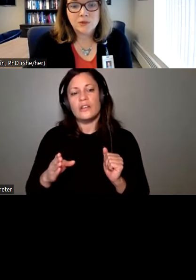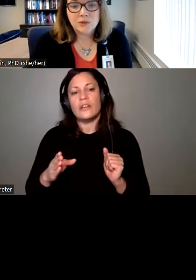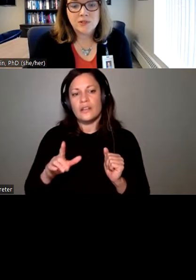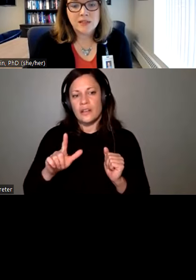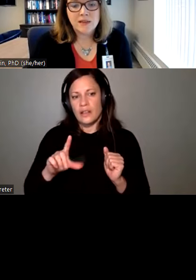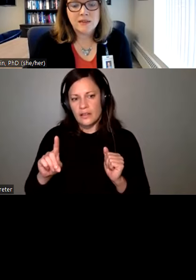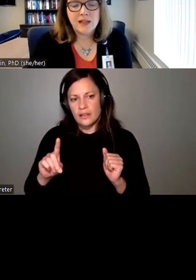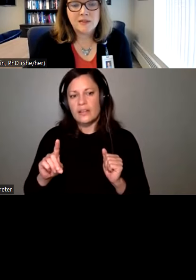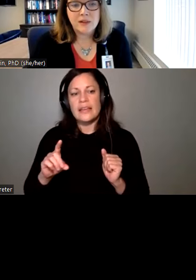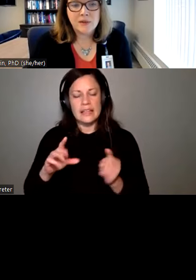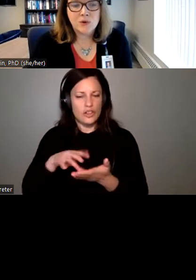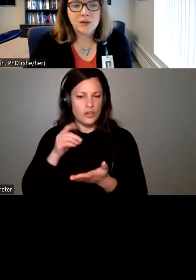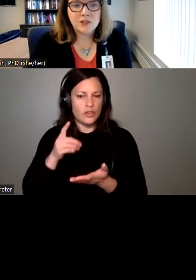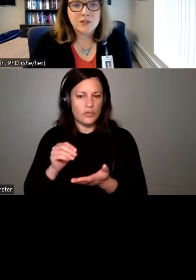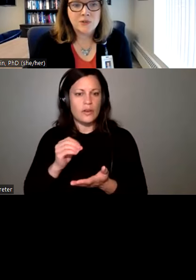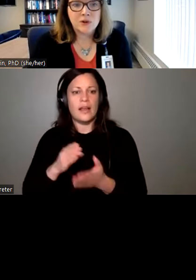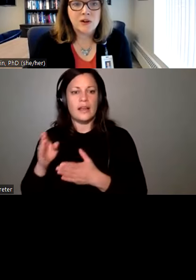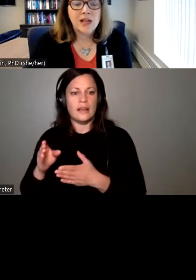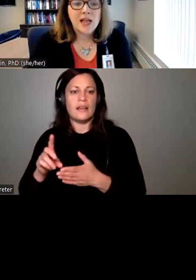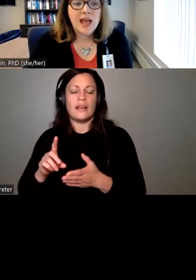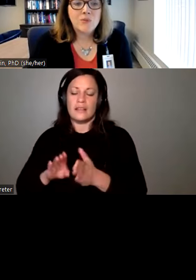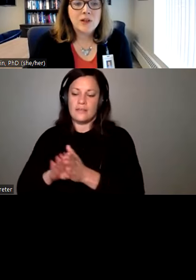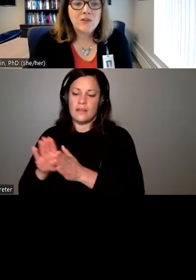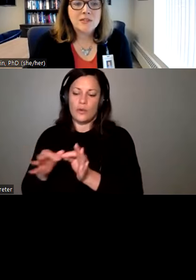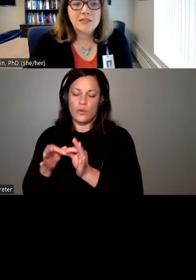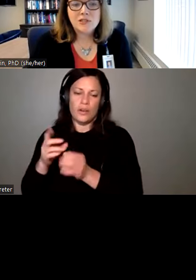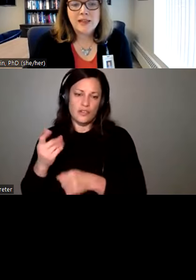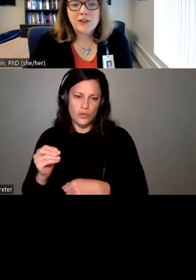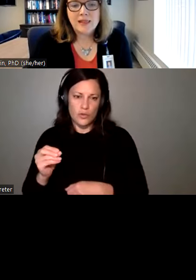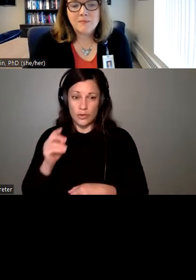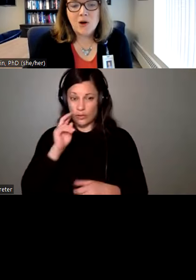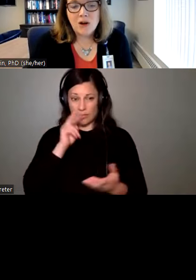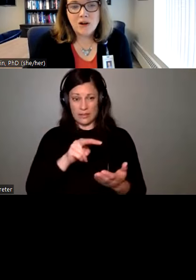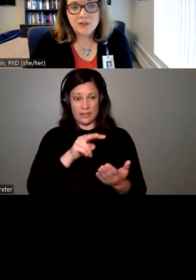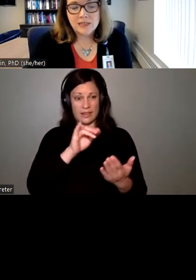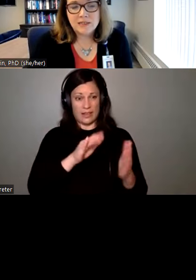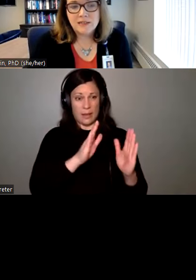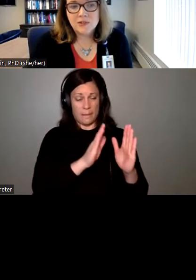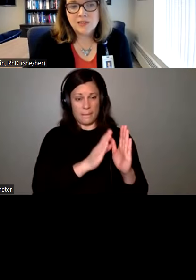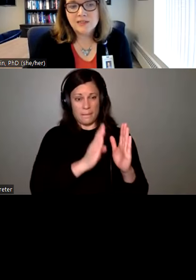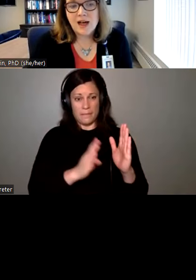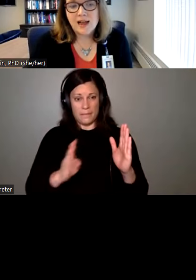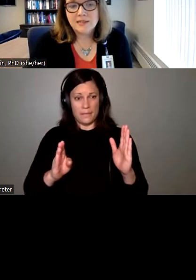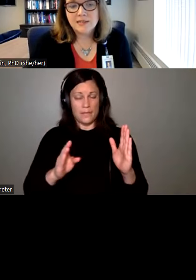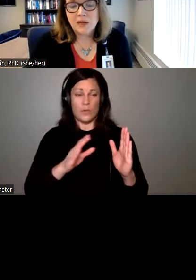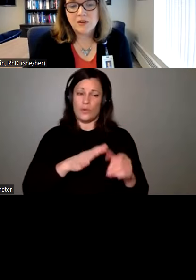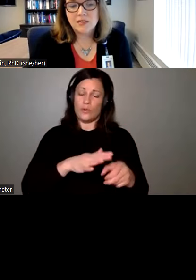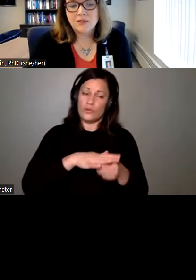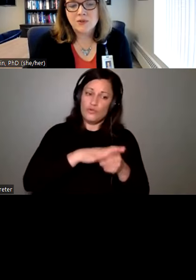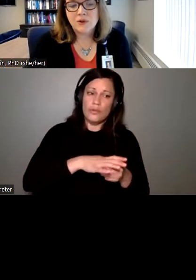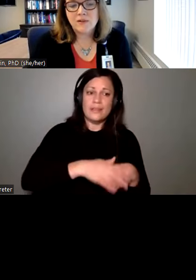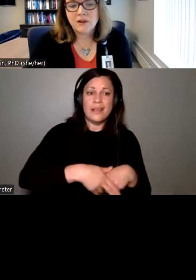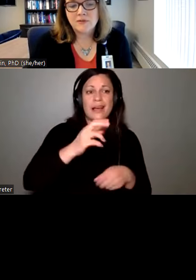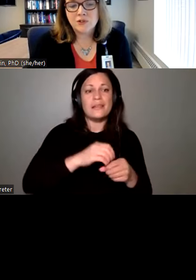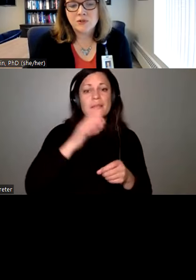learning disorders and developmental coordination disorder. And what you can see just by looking at the bars is that the stress is highest in parents